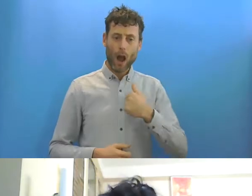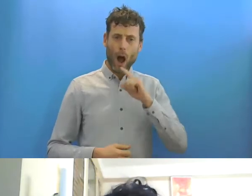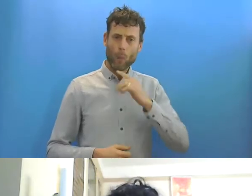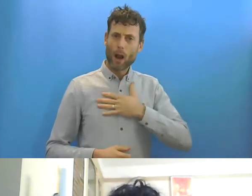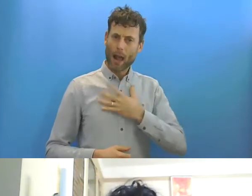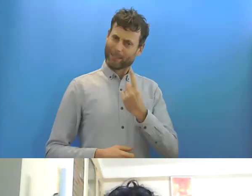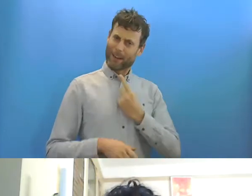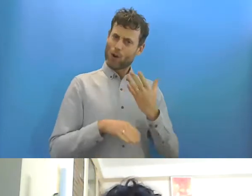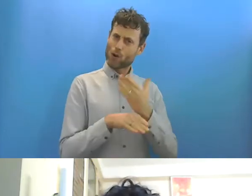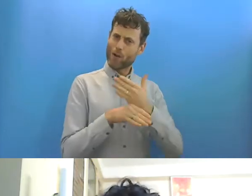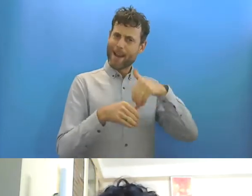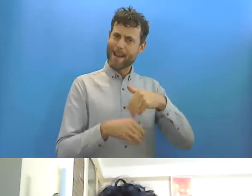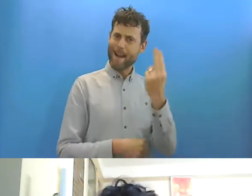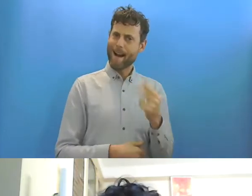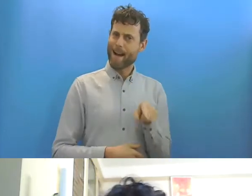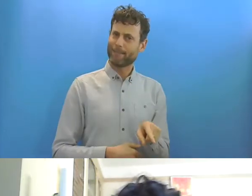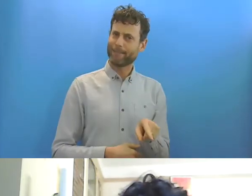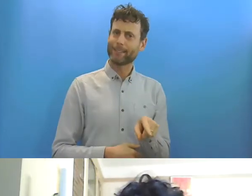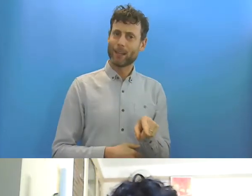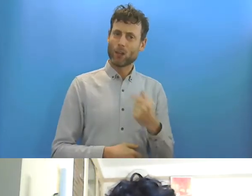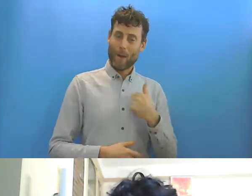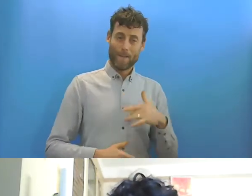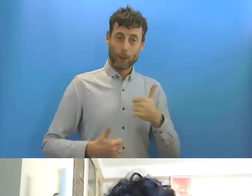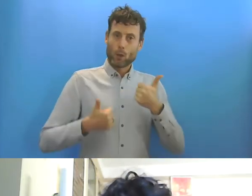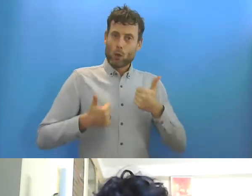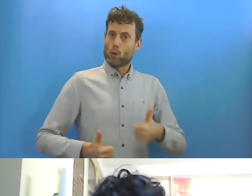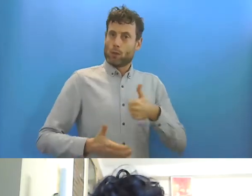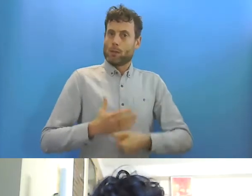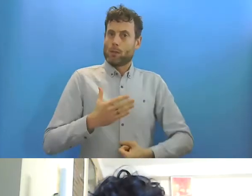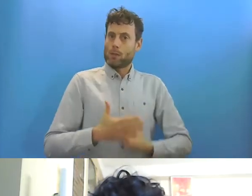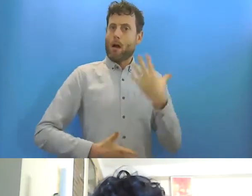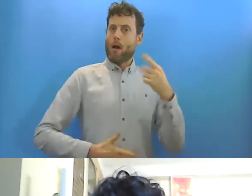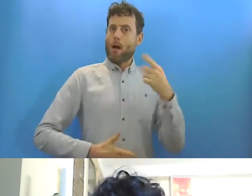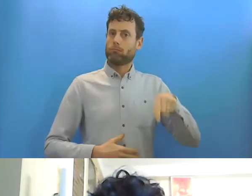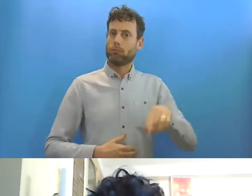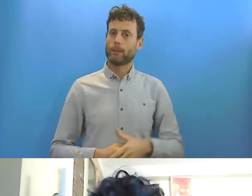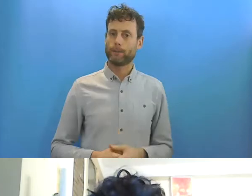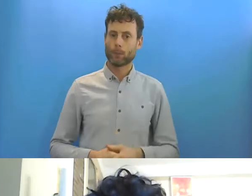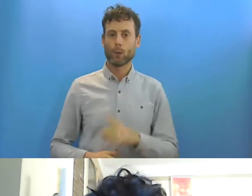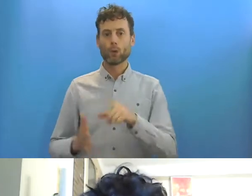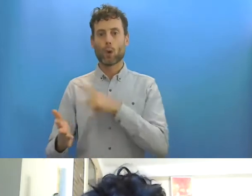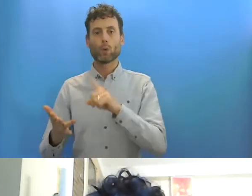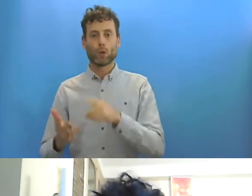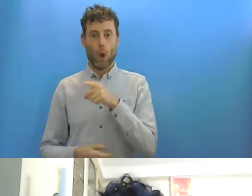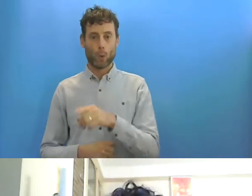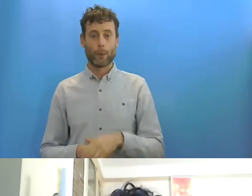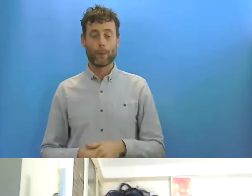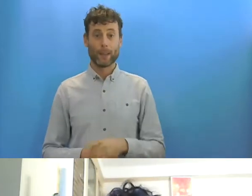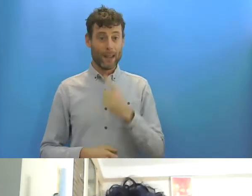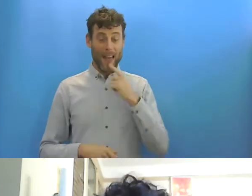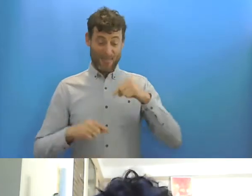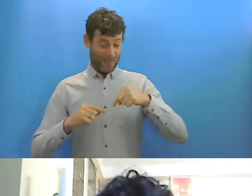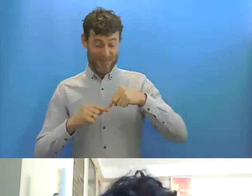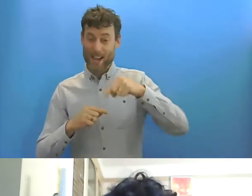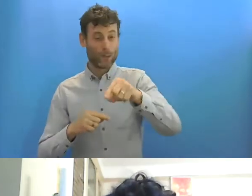been wanting to do this for years and this is so exciting so far. And lots of work to see this week. So I'm so looking forward to looking at